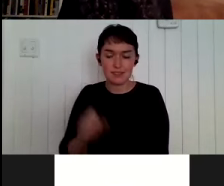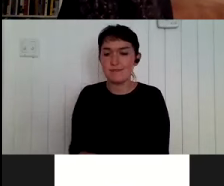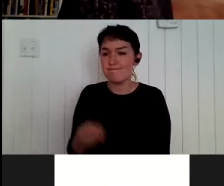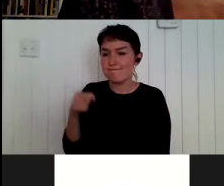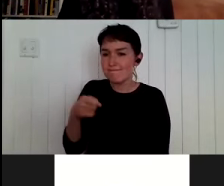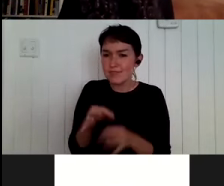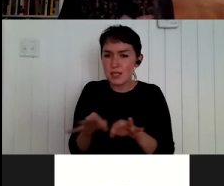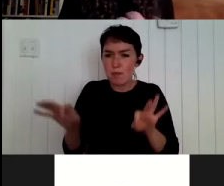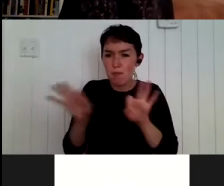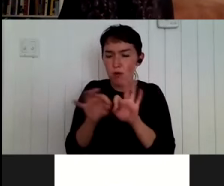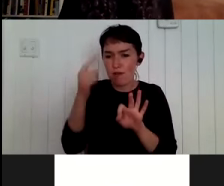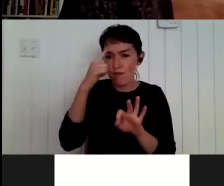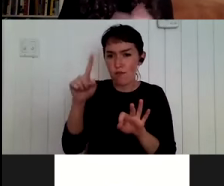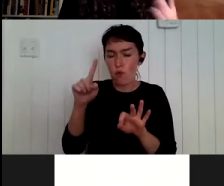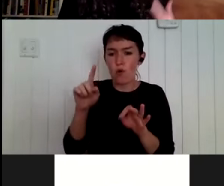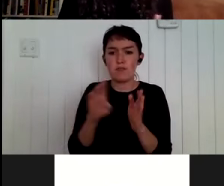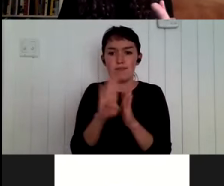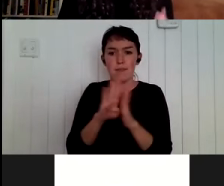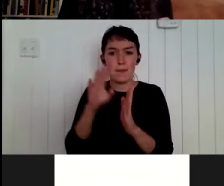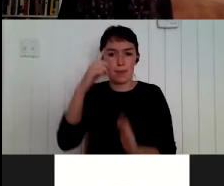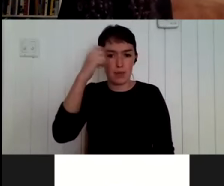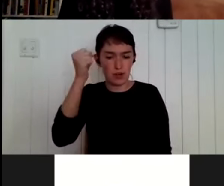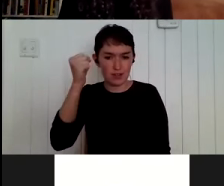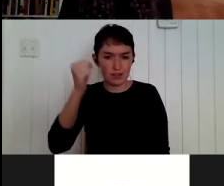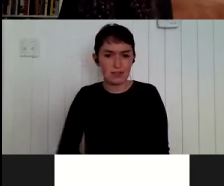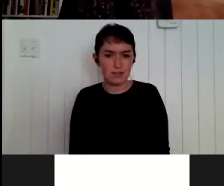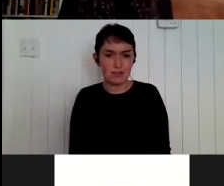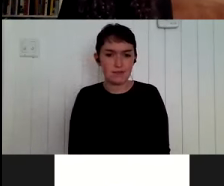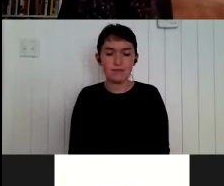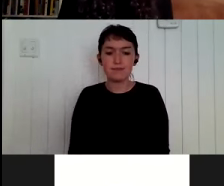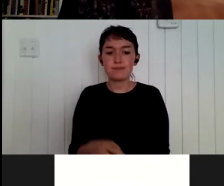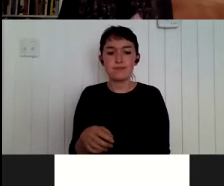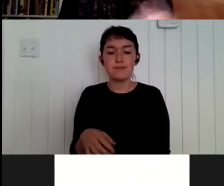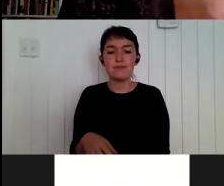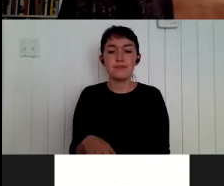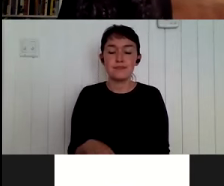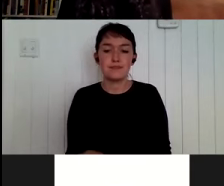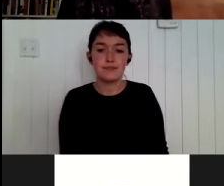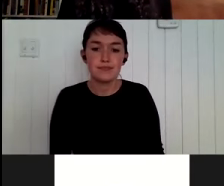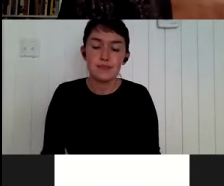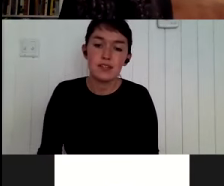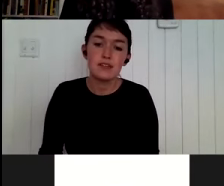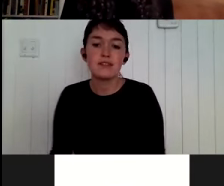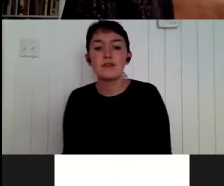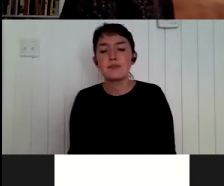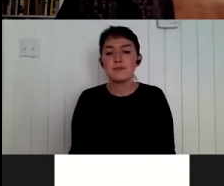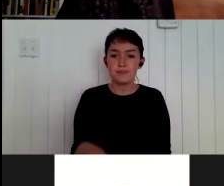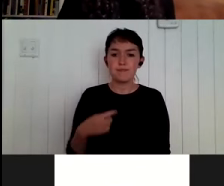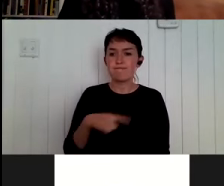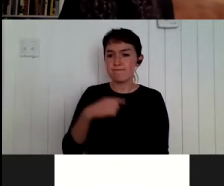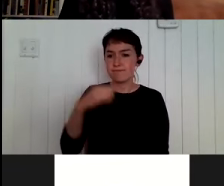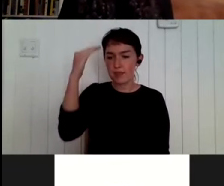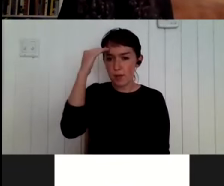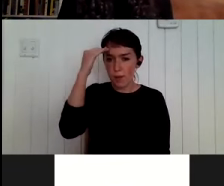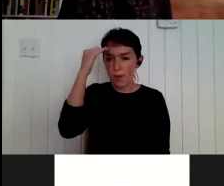binds together elements of an experience into a cohesive memory trace. We all know that not everything that